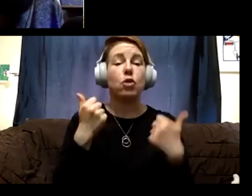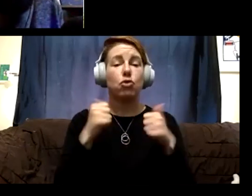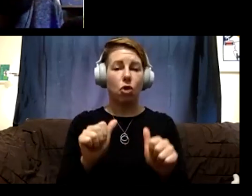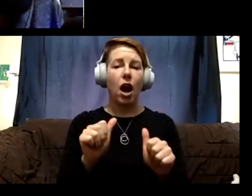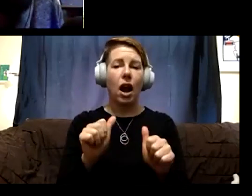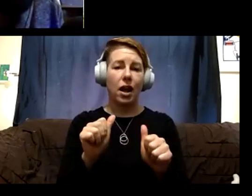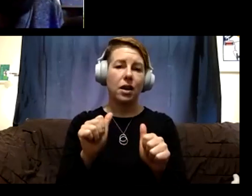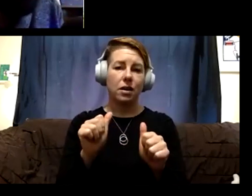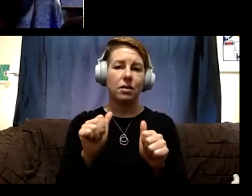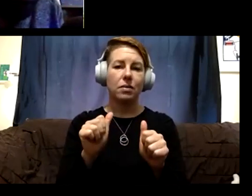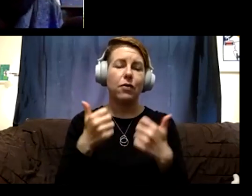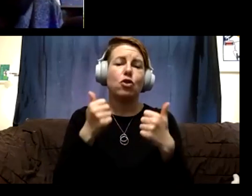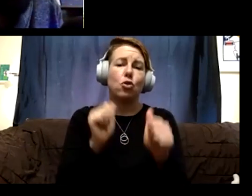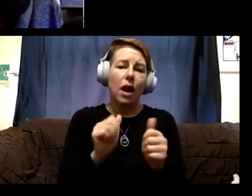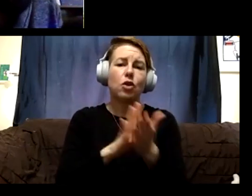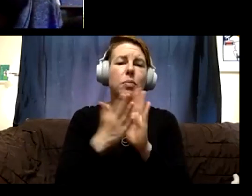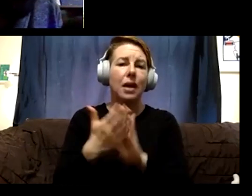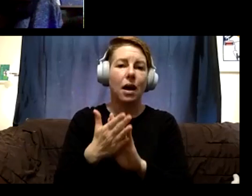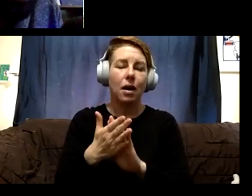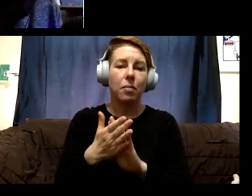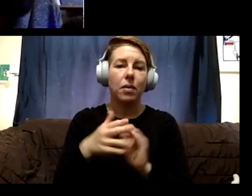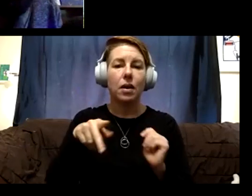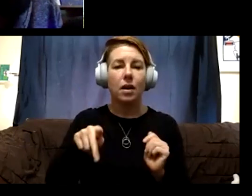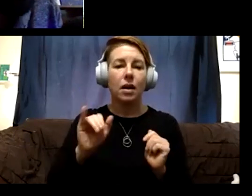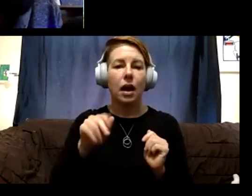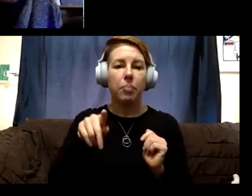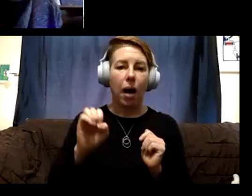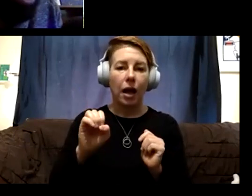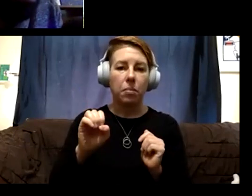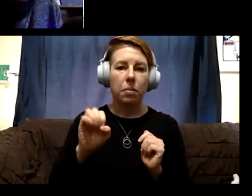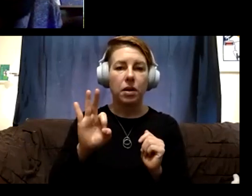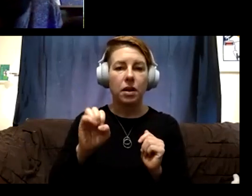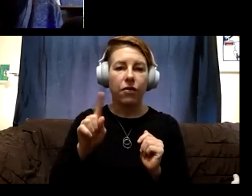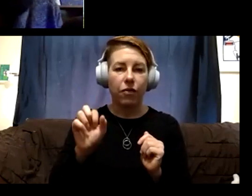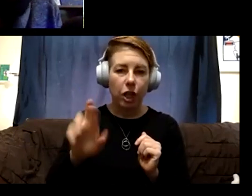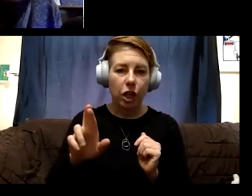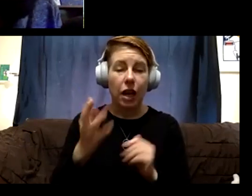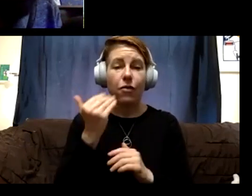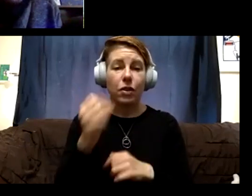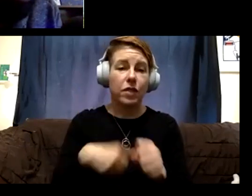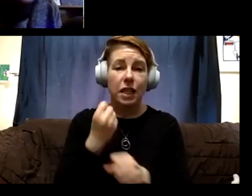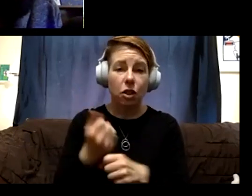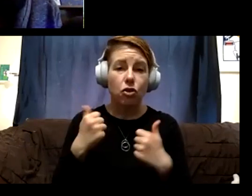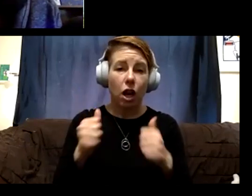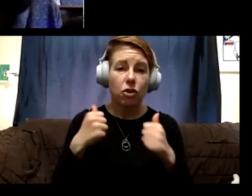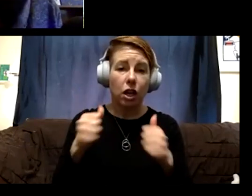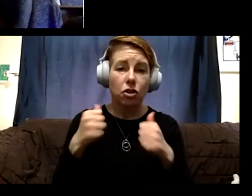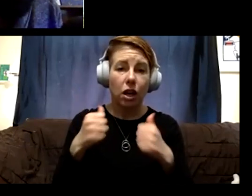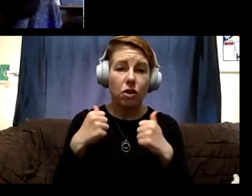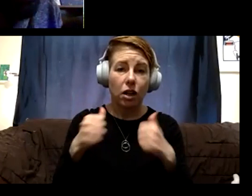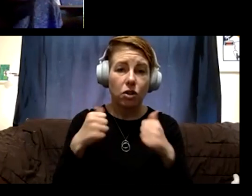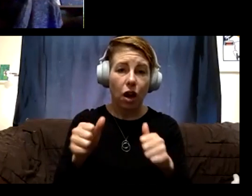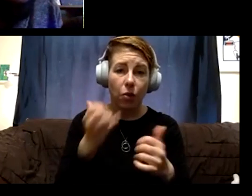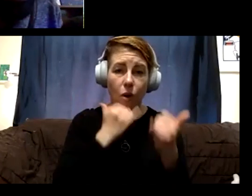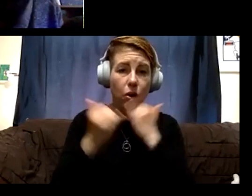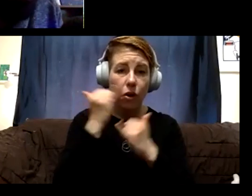know, if you're trying to become a pipe fitter and 15 years of trying to become a pipe fitter and you're not fitting pipes the right way, maybe you